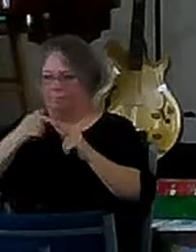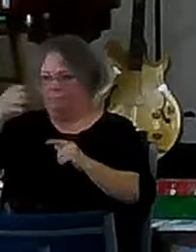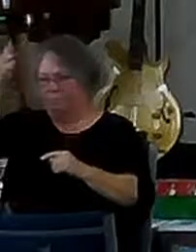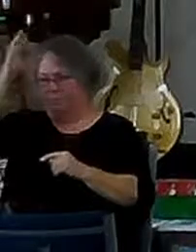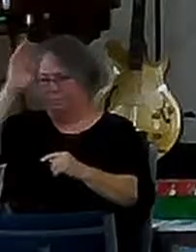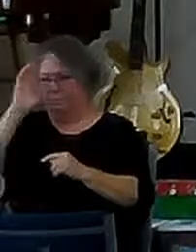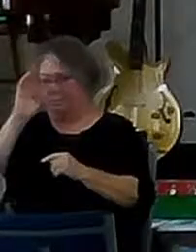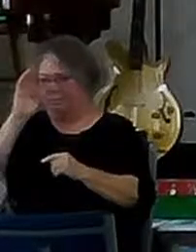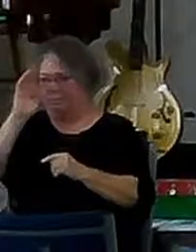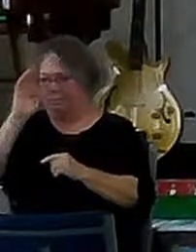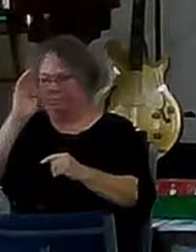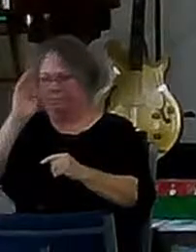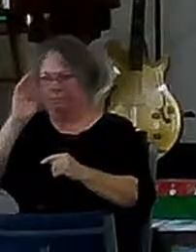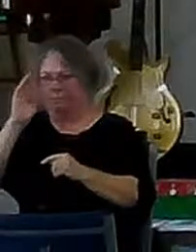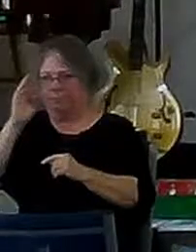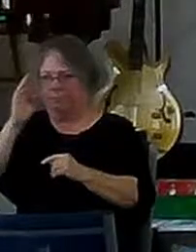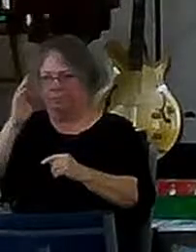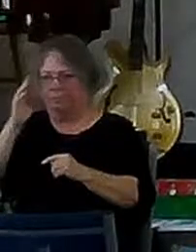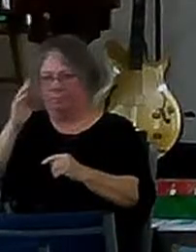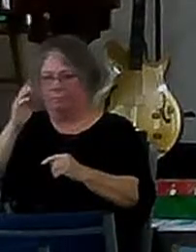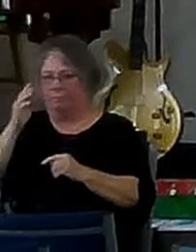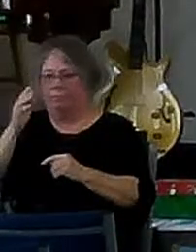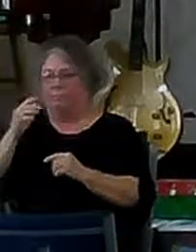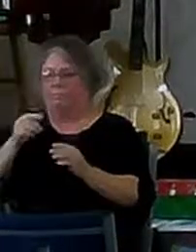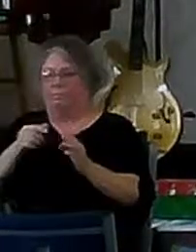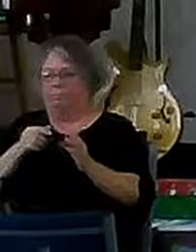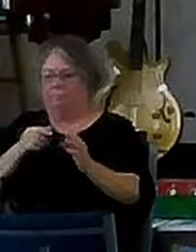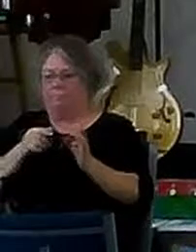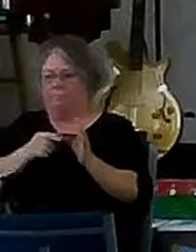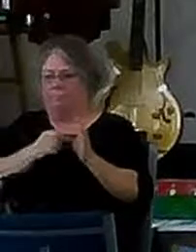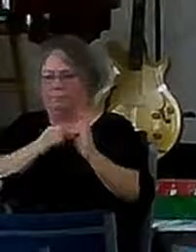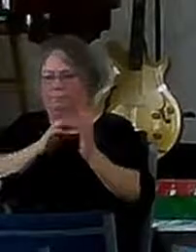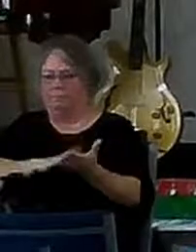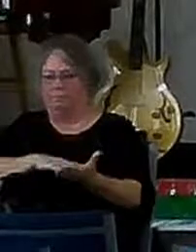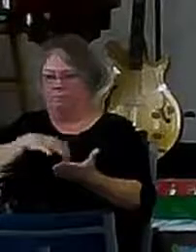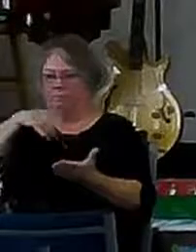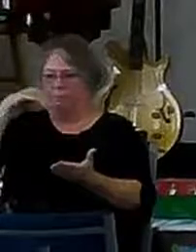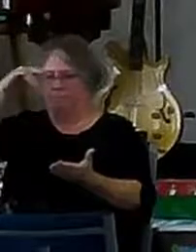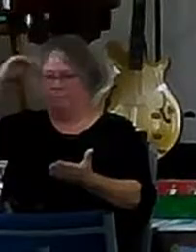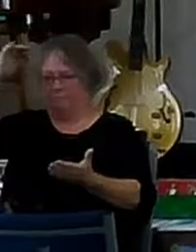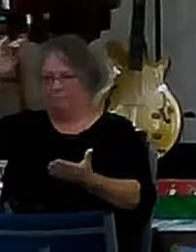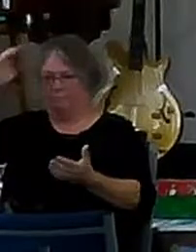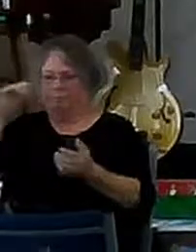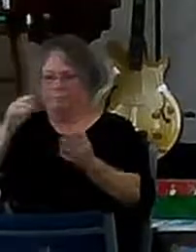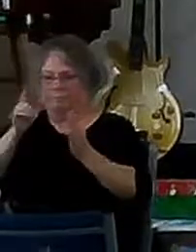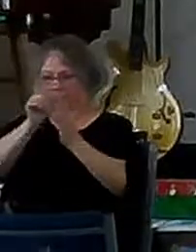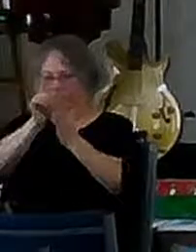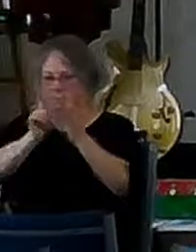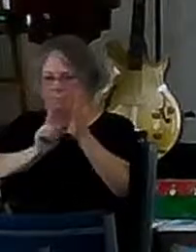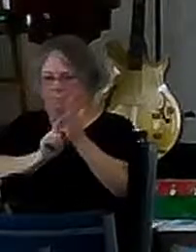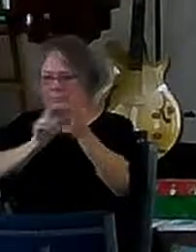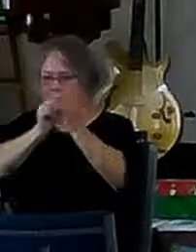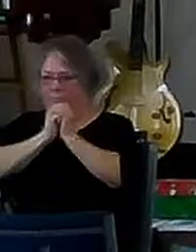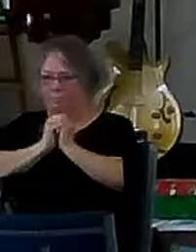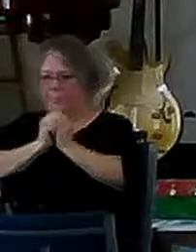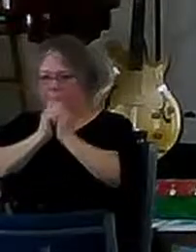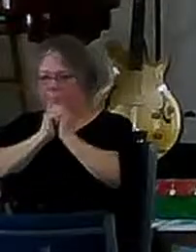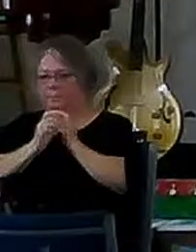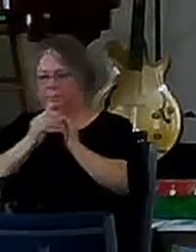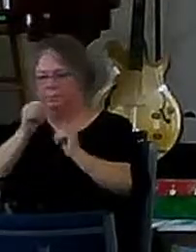the glory, the covenants, the giving of the law, the worship, and